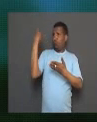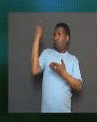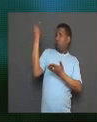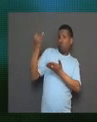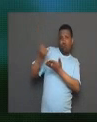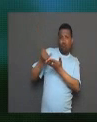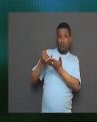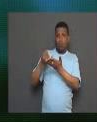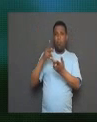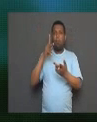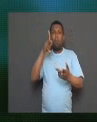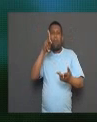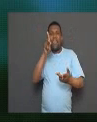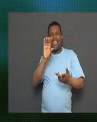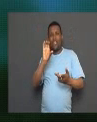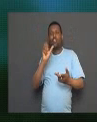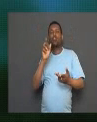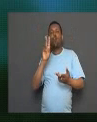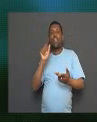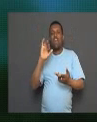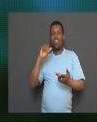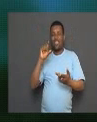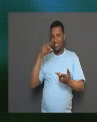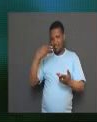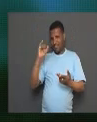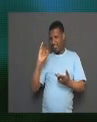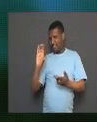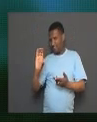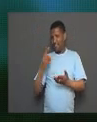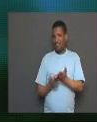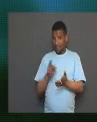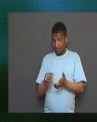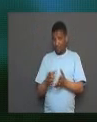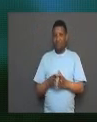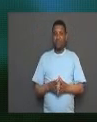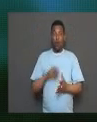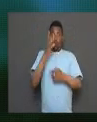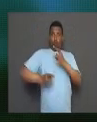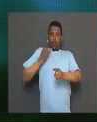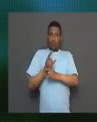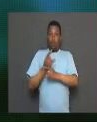objects meant that they were pictographic.